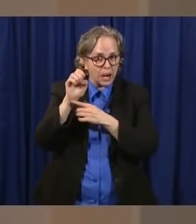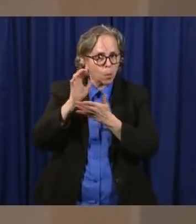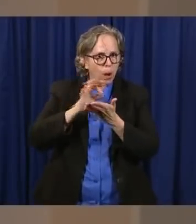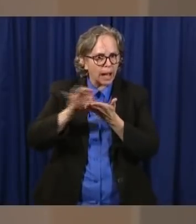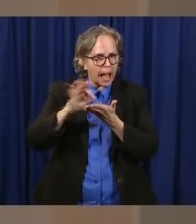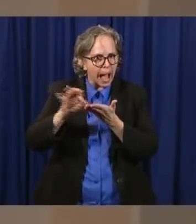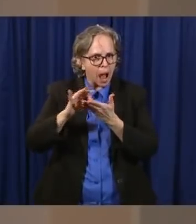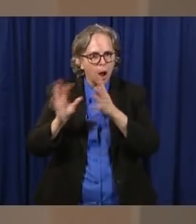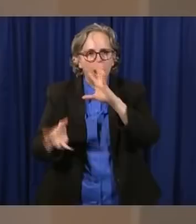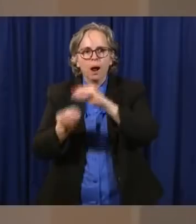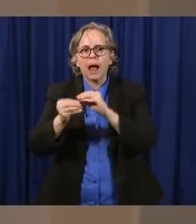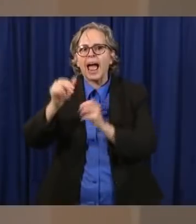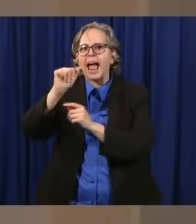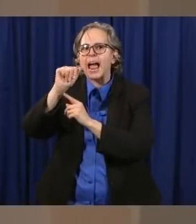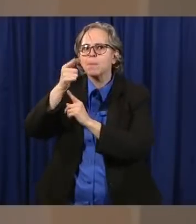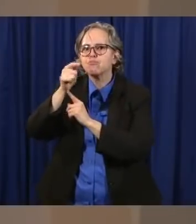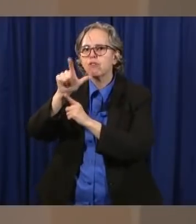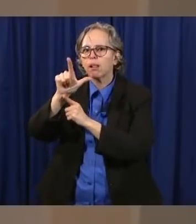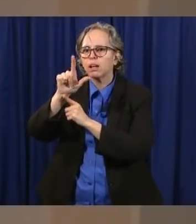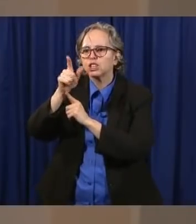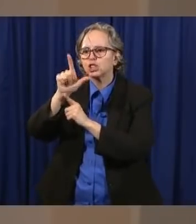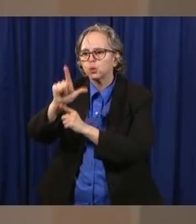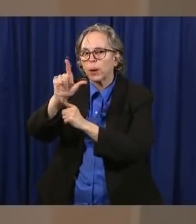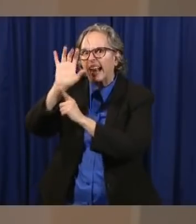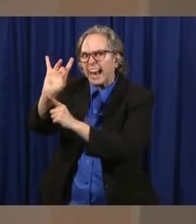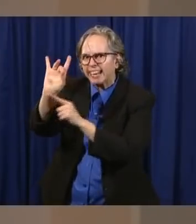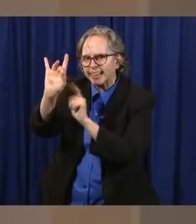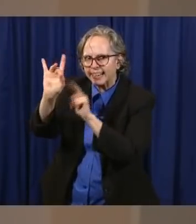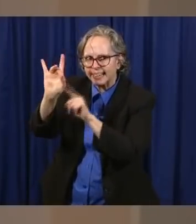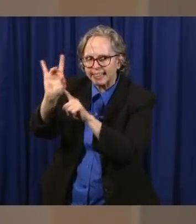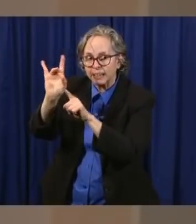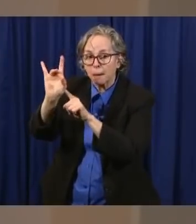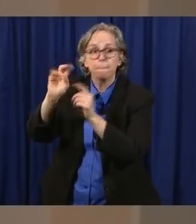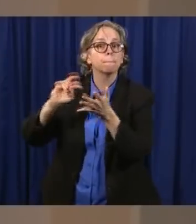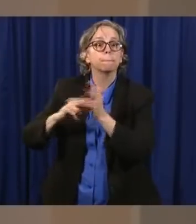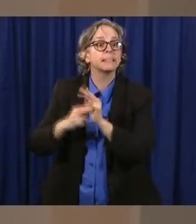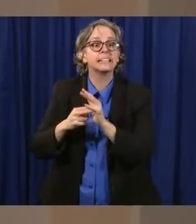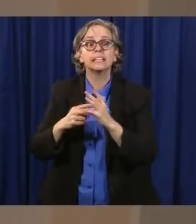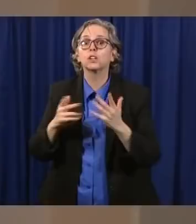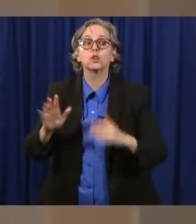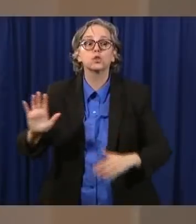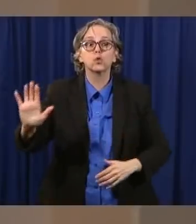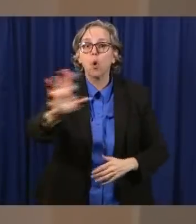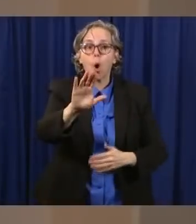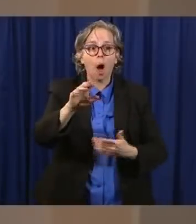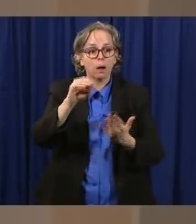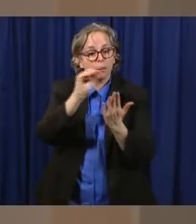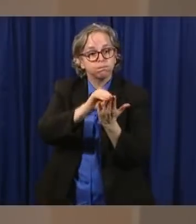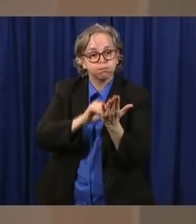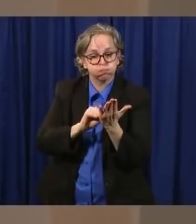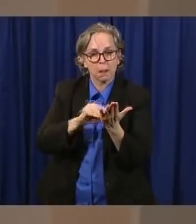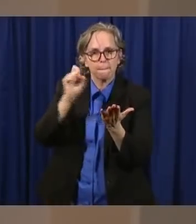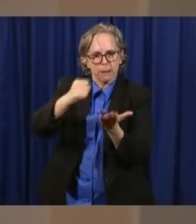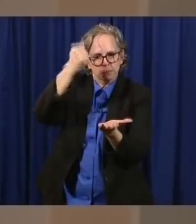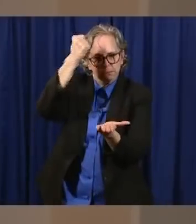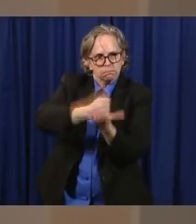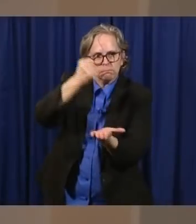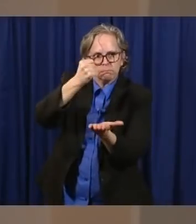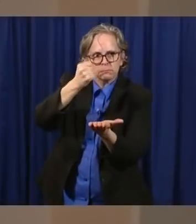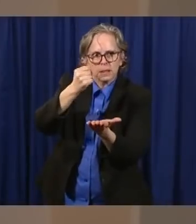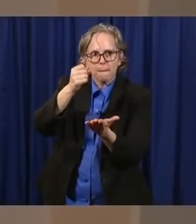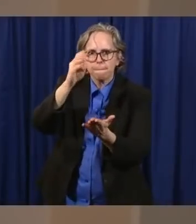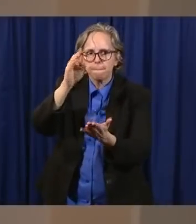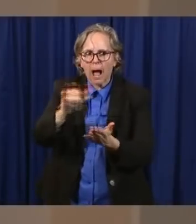28th, and your ballot has to be postmarked by April the 27th. Now, to make sure that